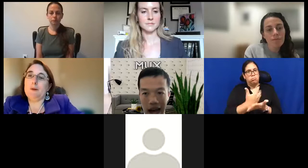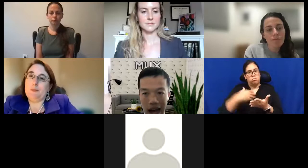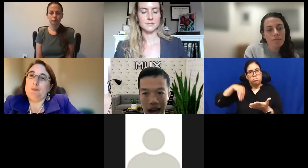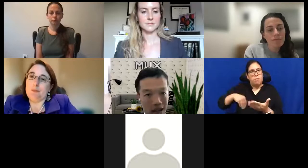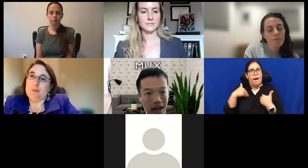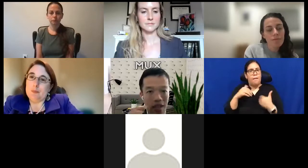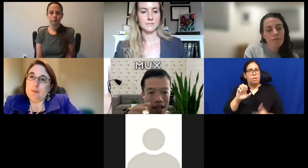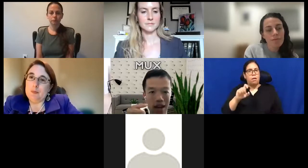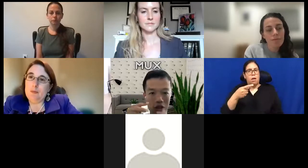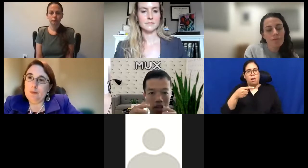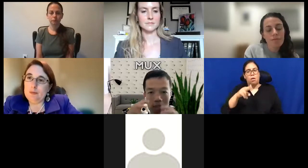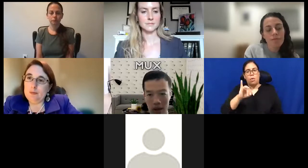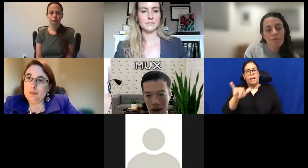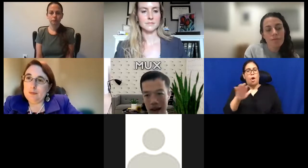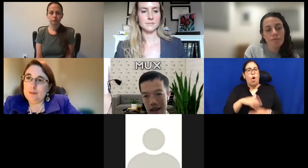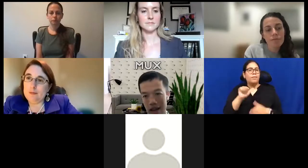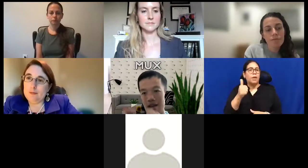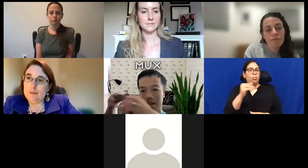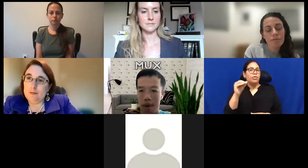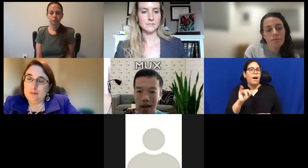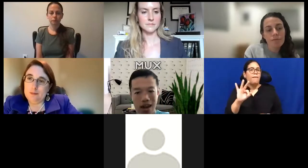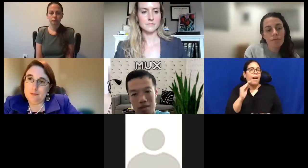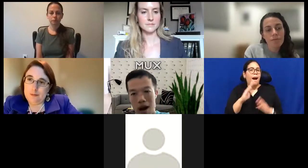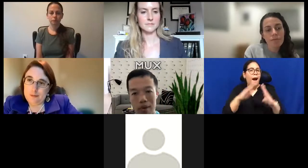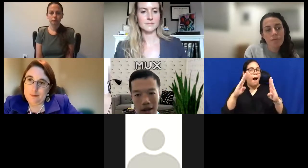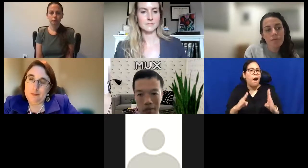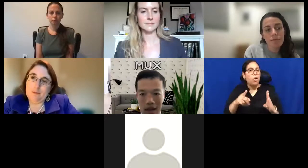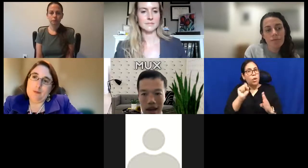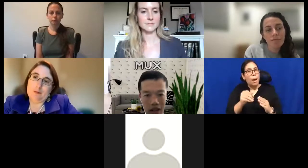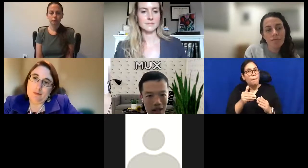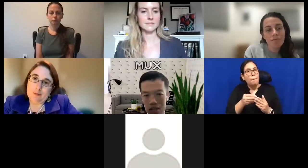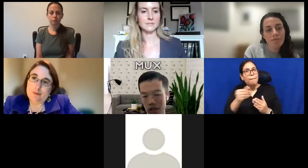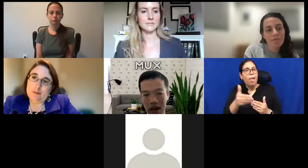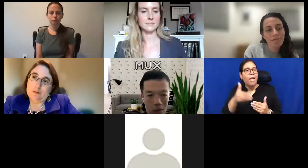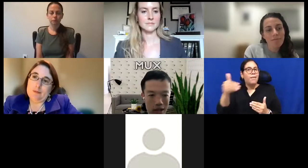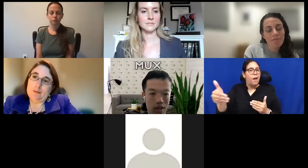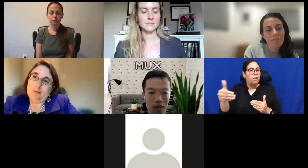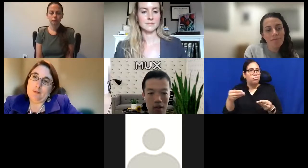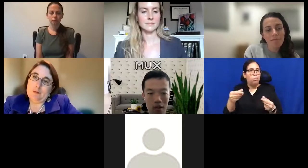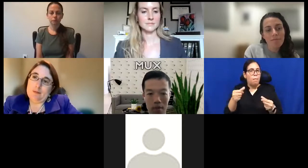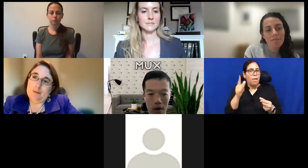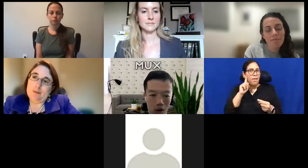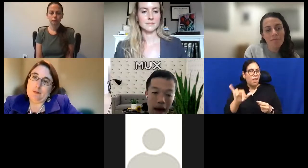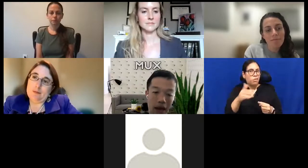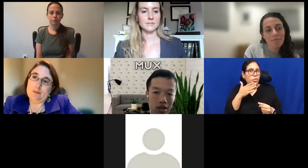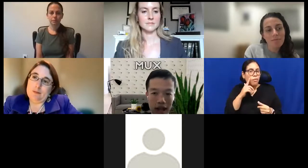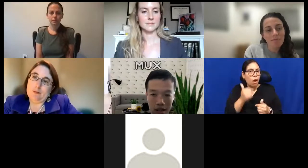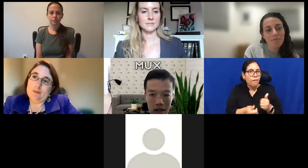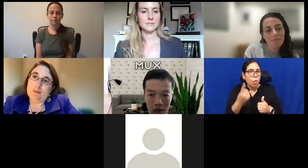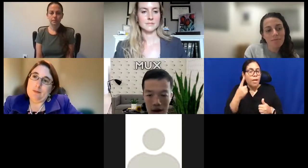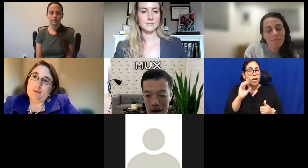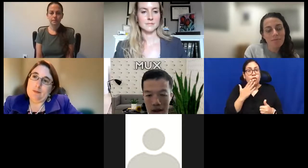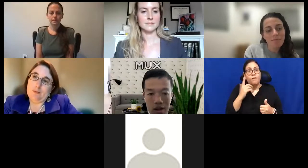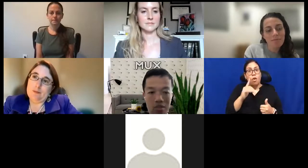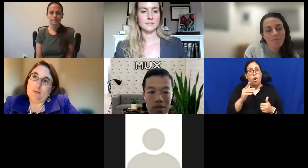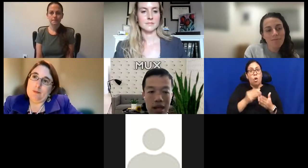10% of a house. And then that you can then build on that to buy the next property. And I think it's good for everyone. It's good for the home buyers